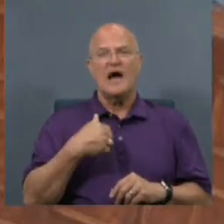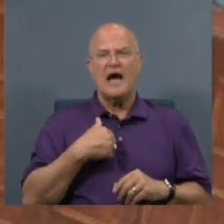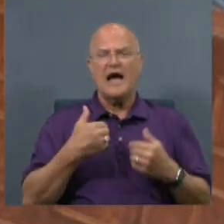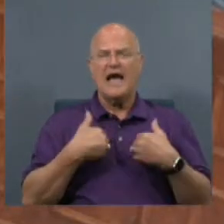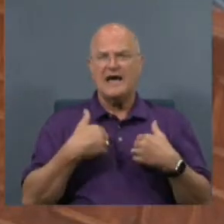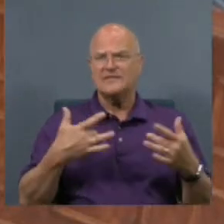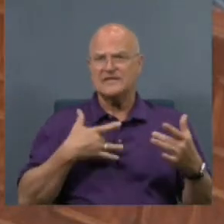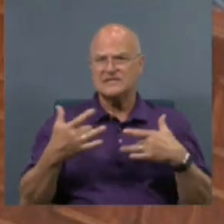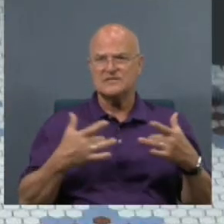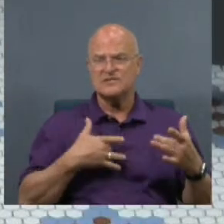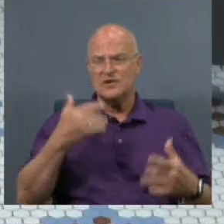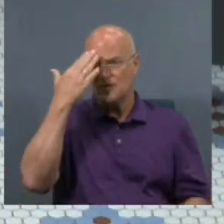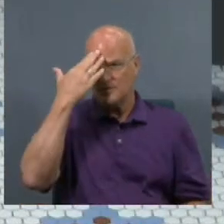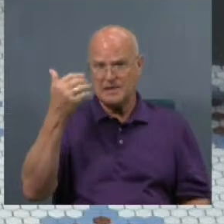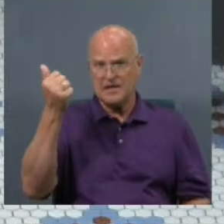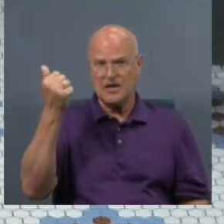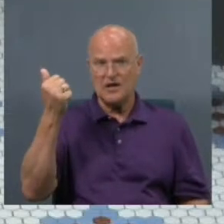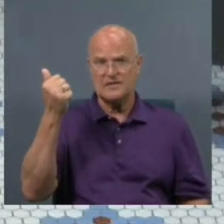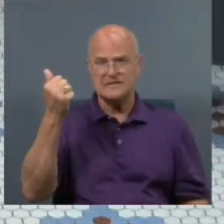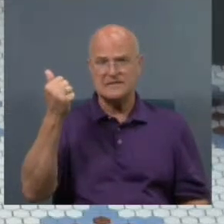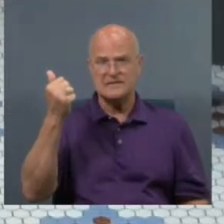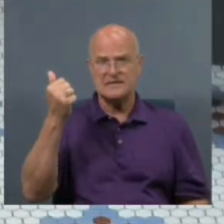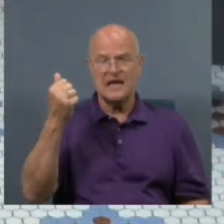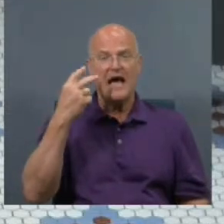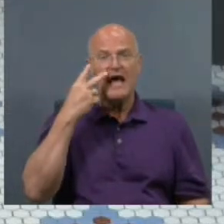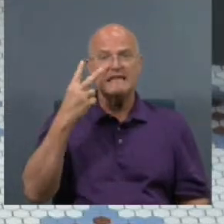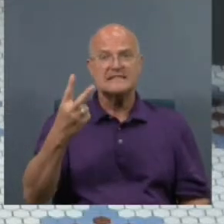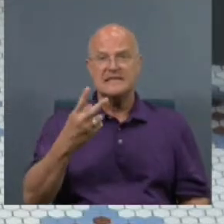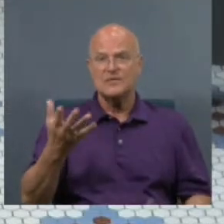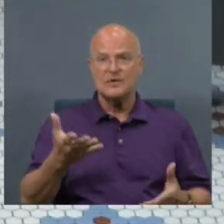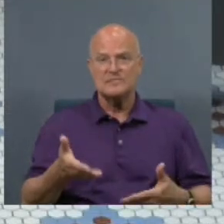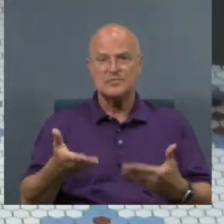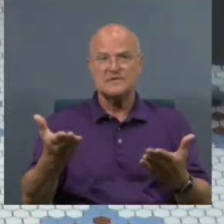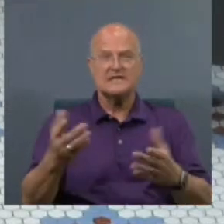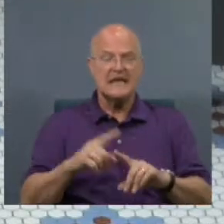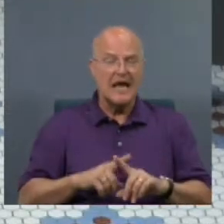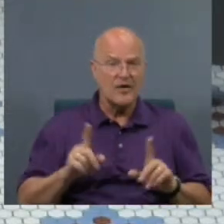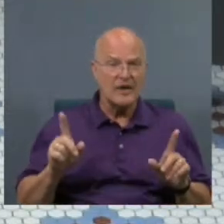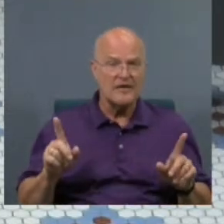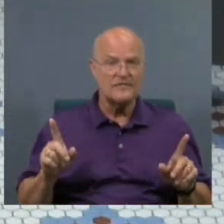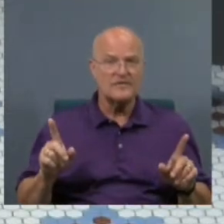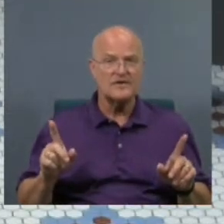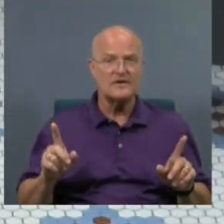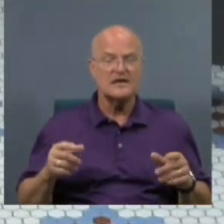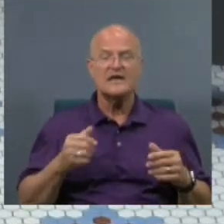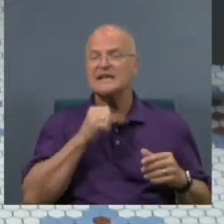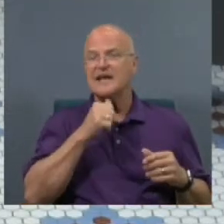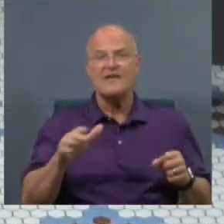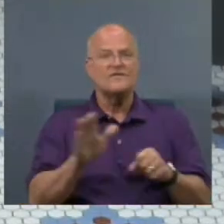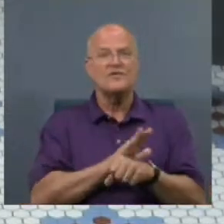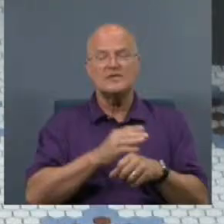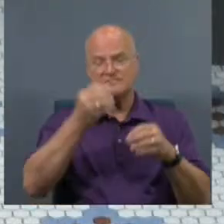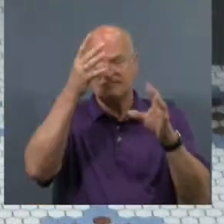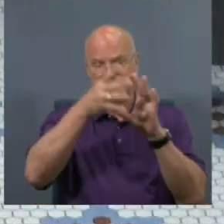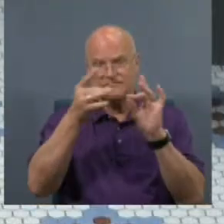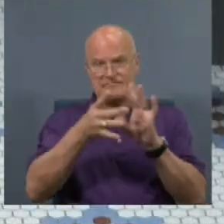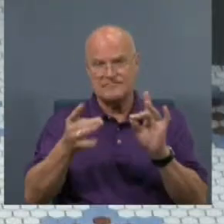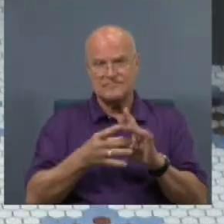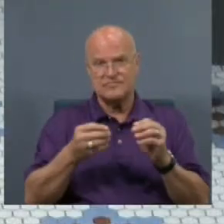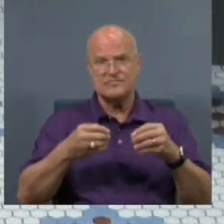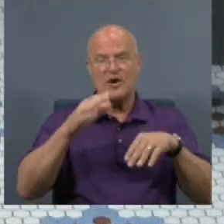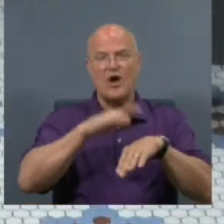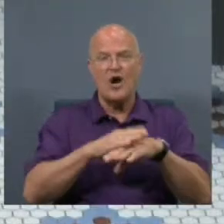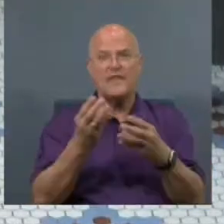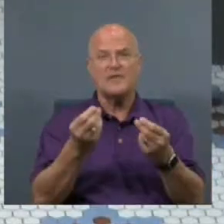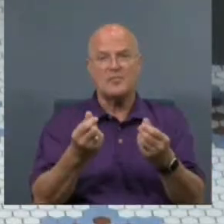had some concerns because I see what's been presented. However, it hasn't been fully disclosed as to what will be on